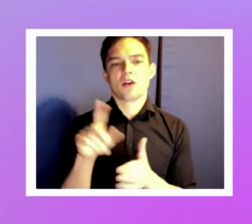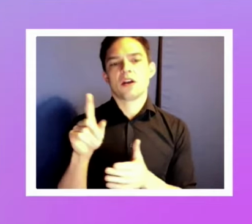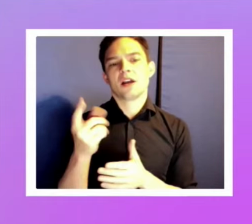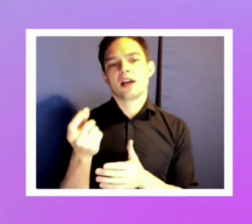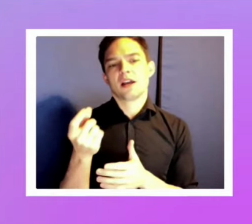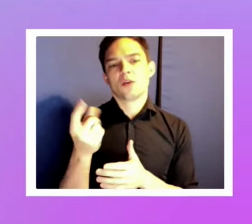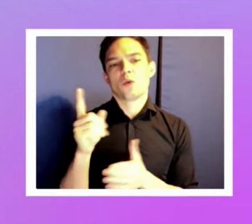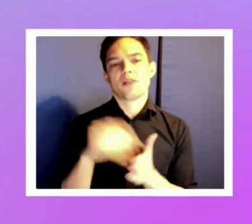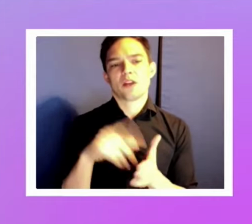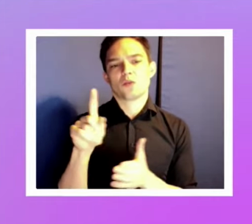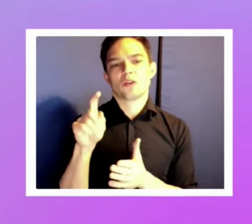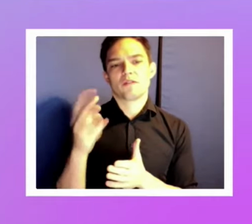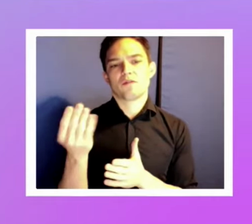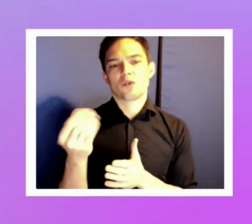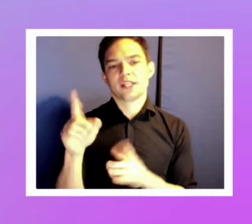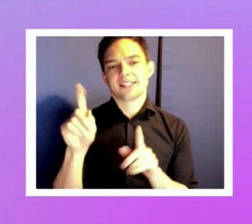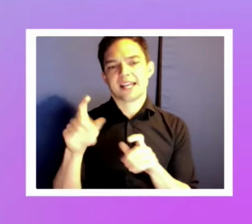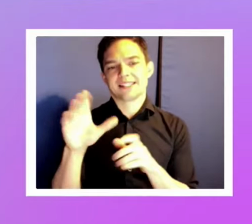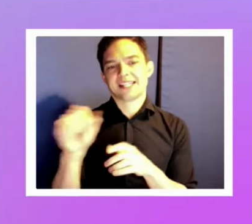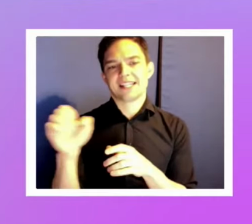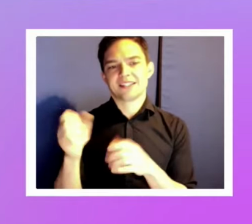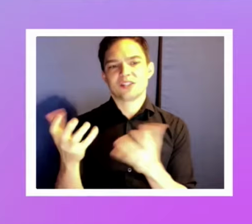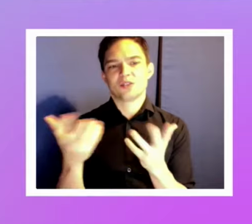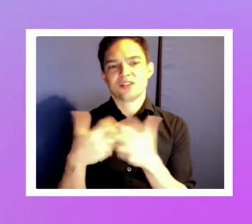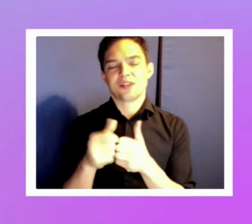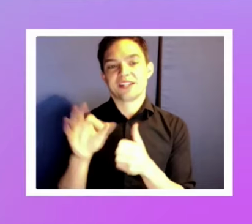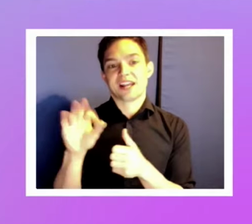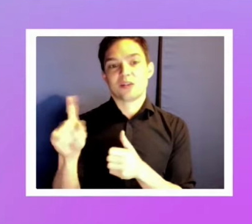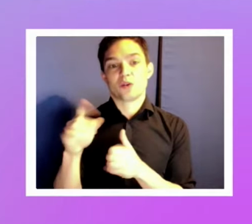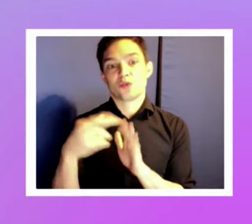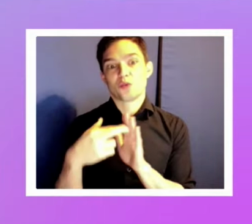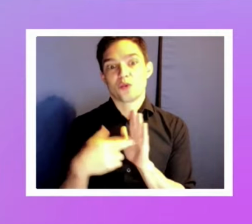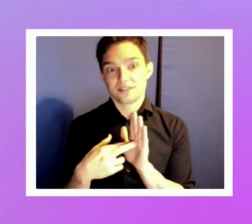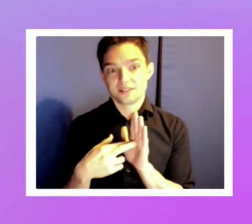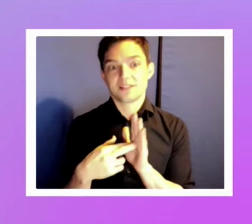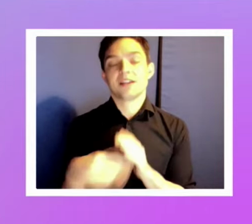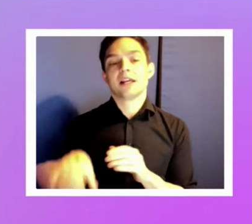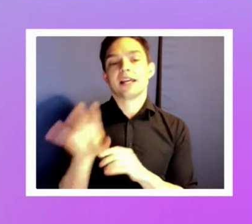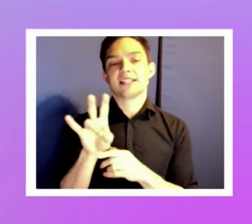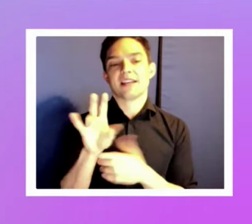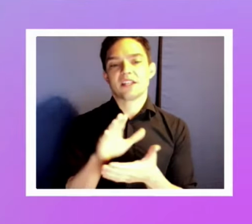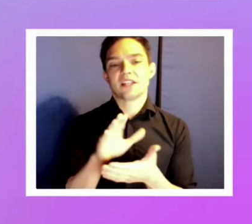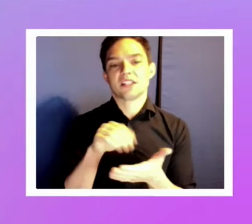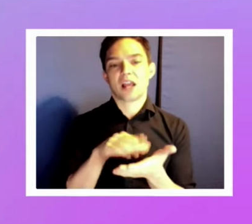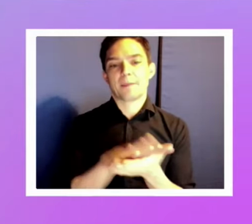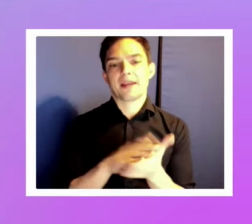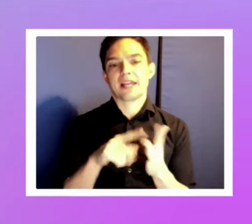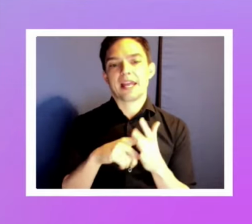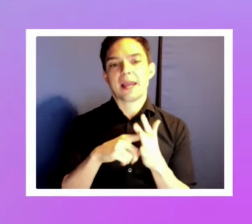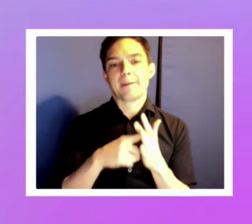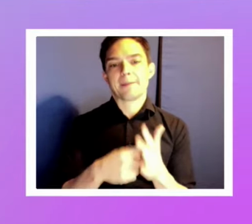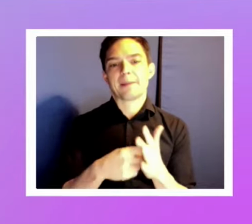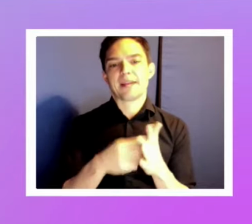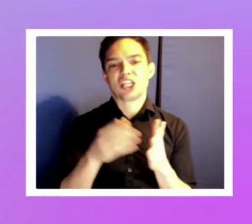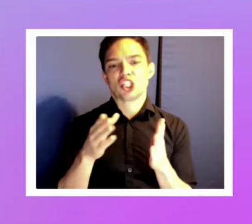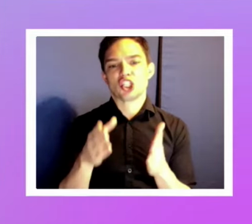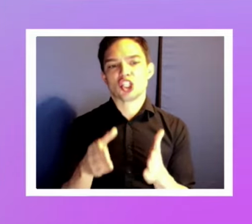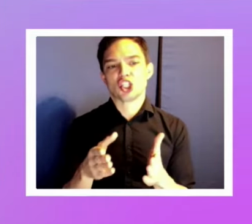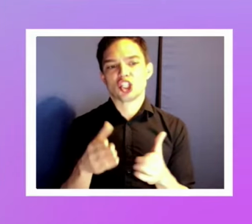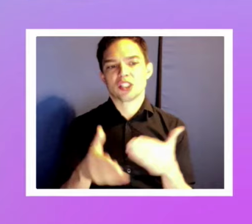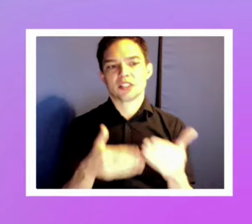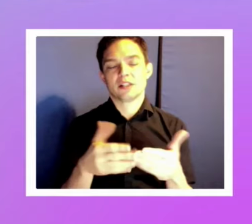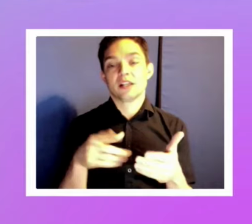1,114 test cases to go with those 91 rules, and there are 7 documented implementers. And